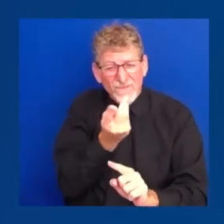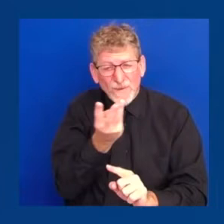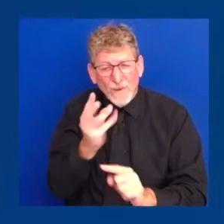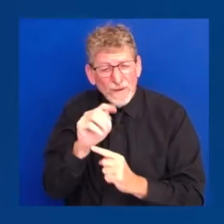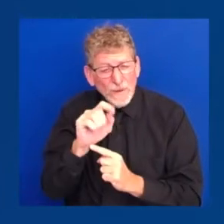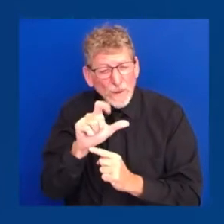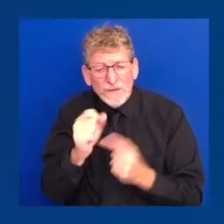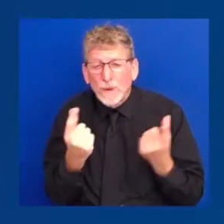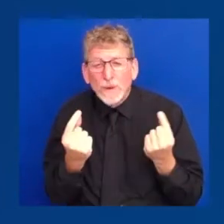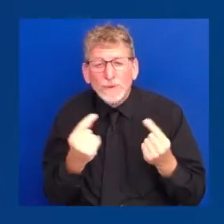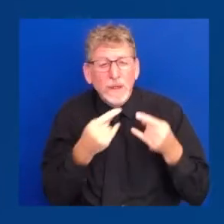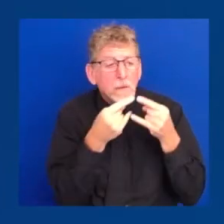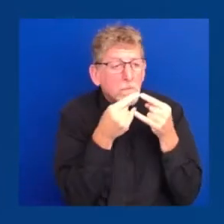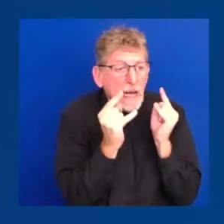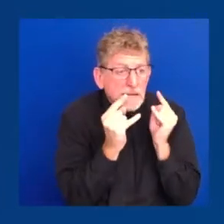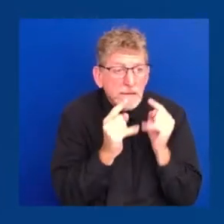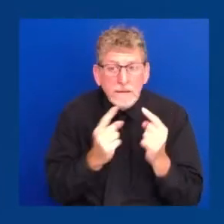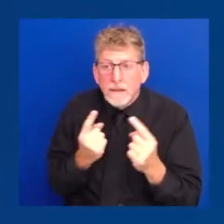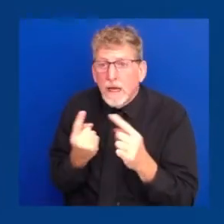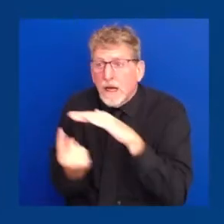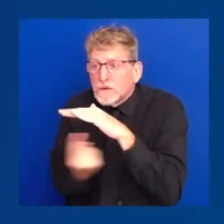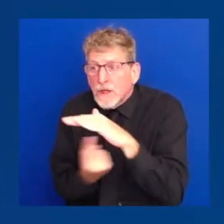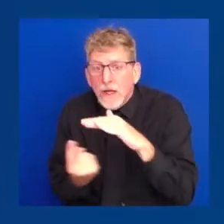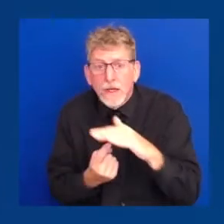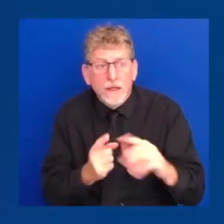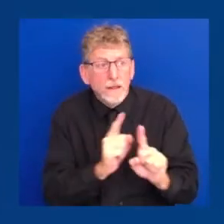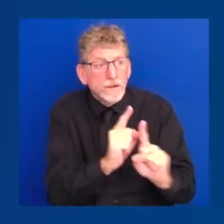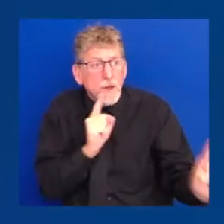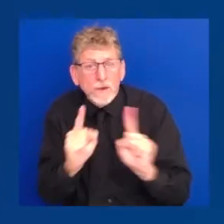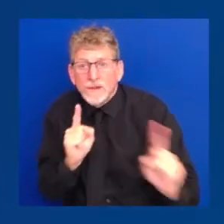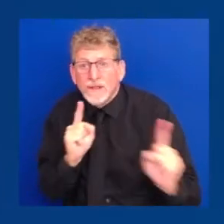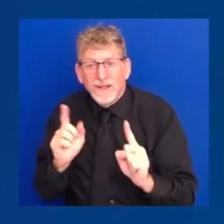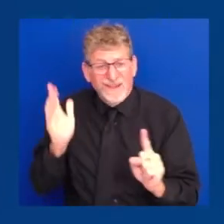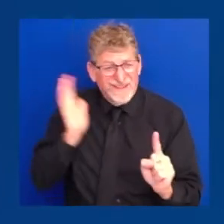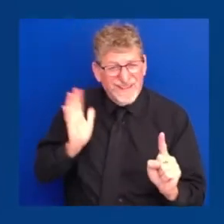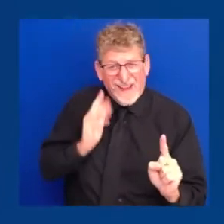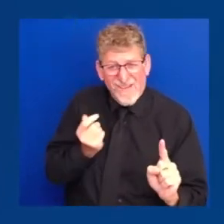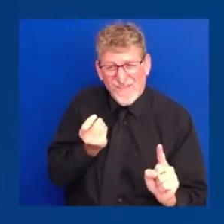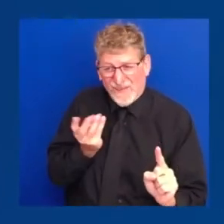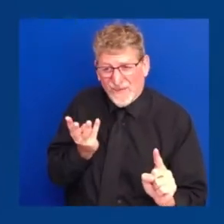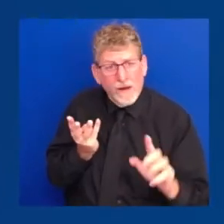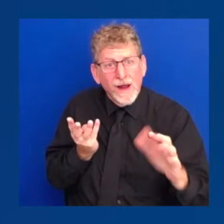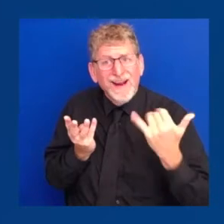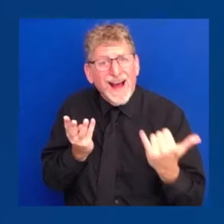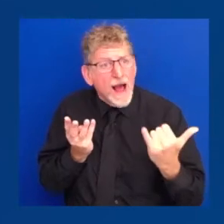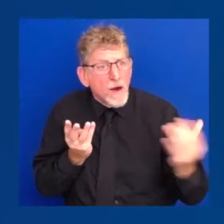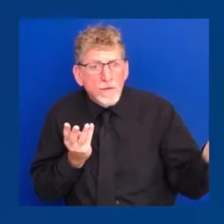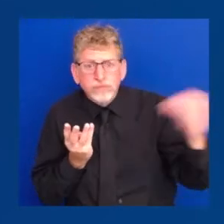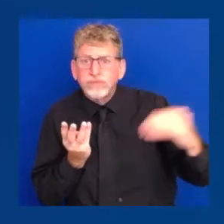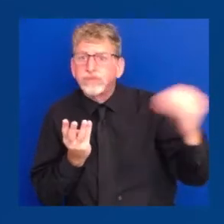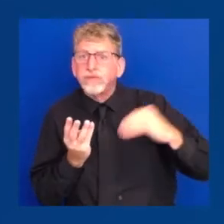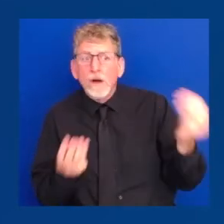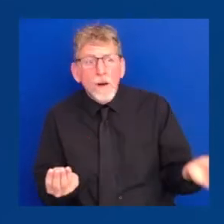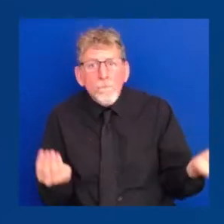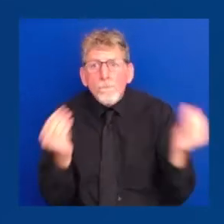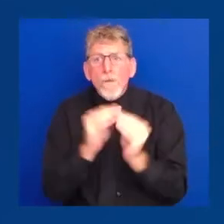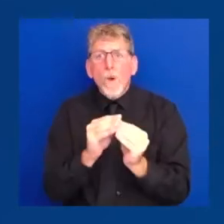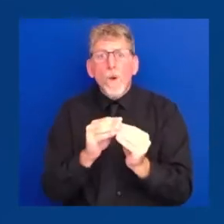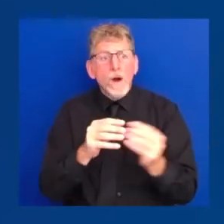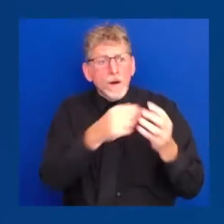But all of that's changed. Today, we have the tools we need to protect each other and treat